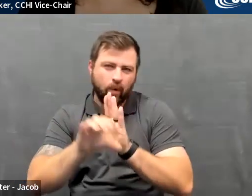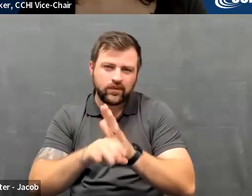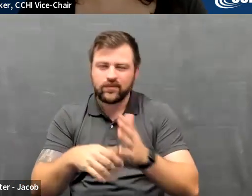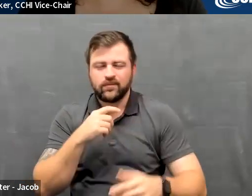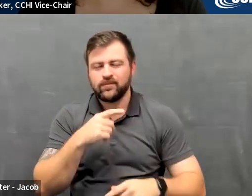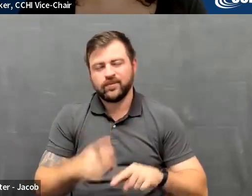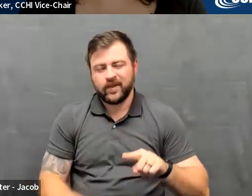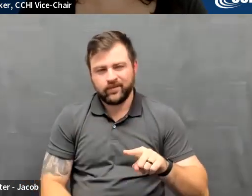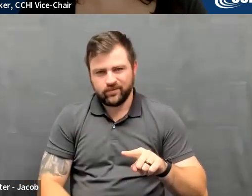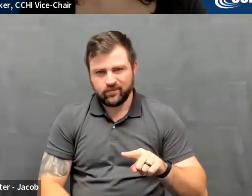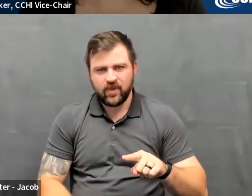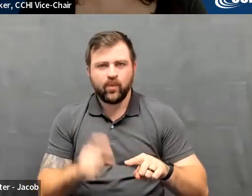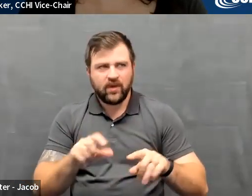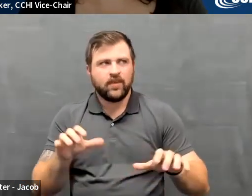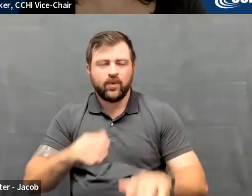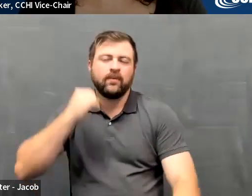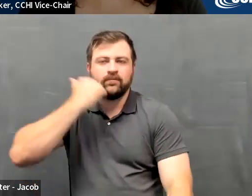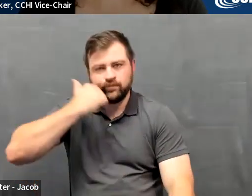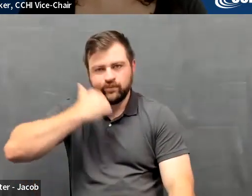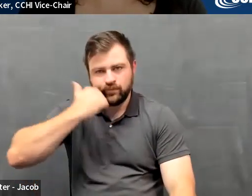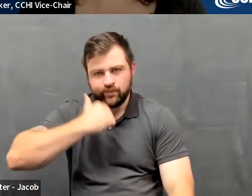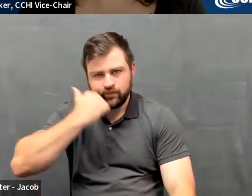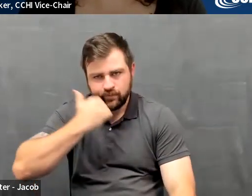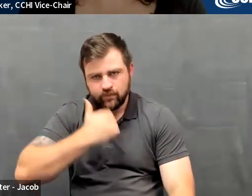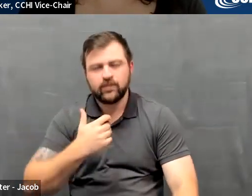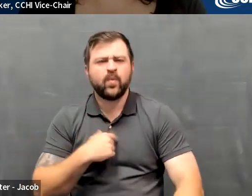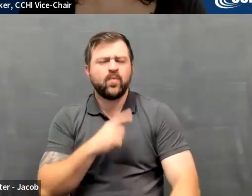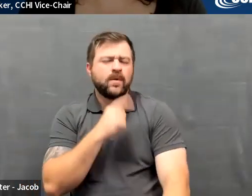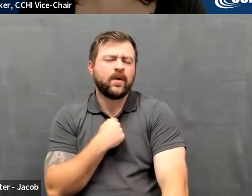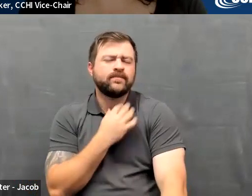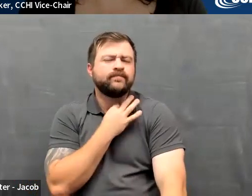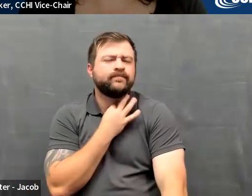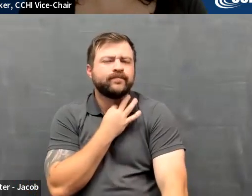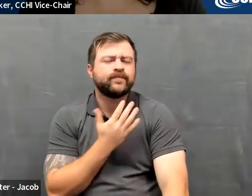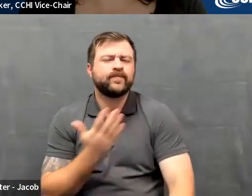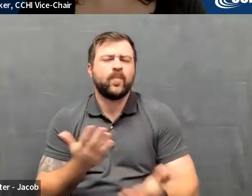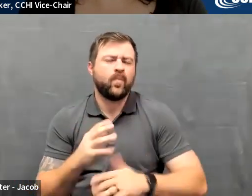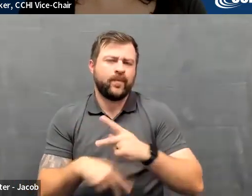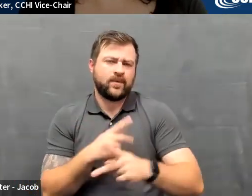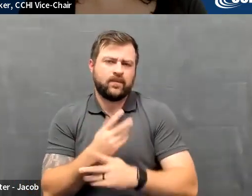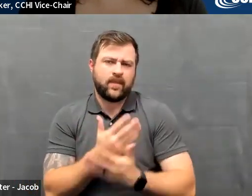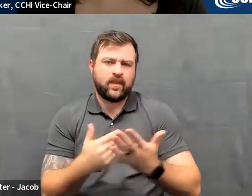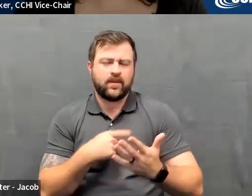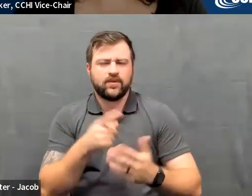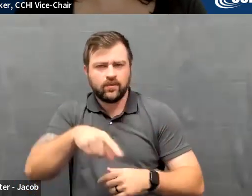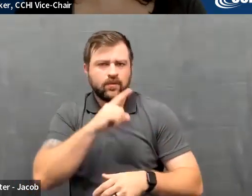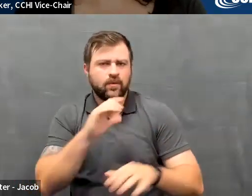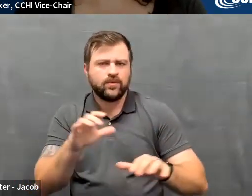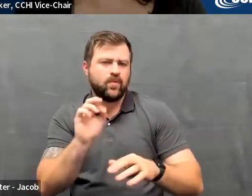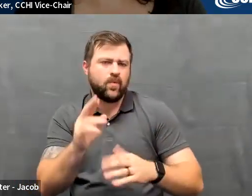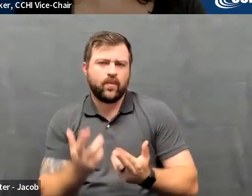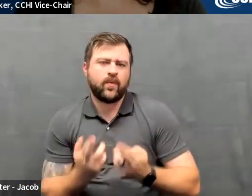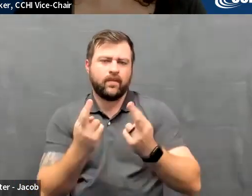We need to be doing this on a daily basis. So I really was curious, what kind of things do you guys do or do you